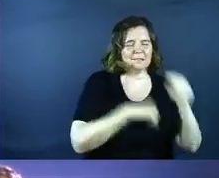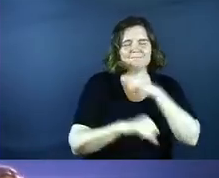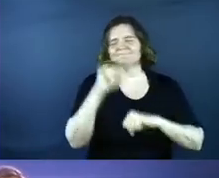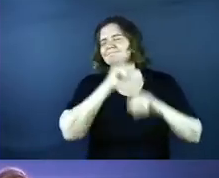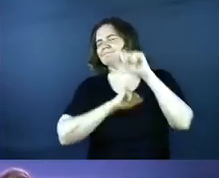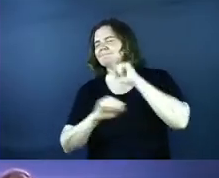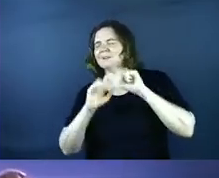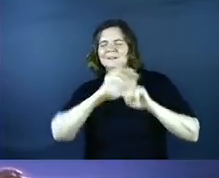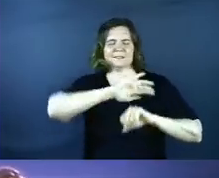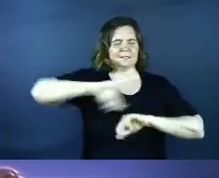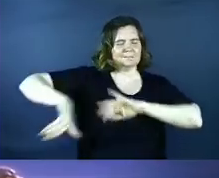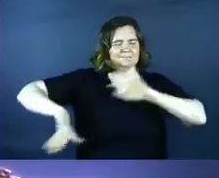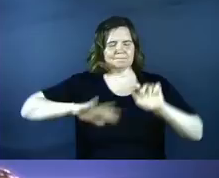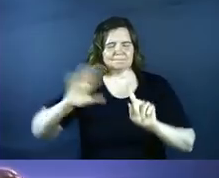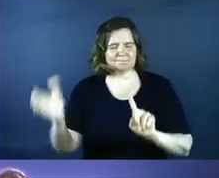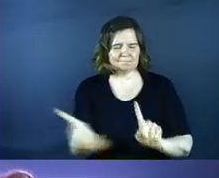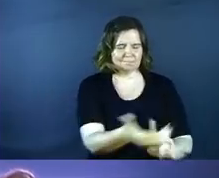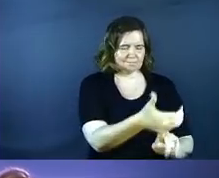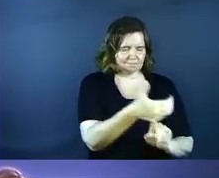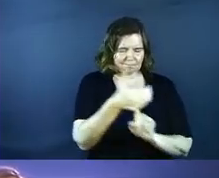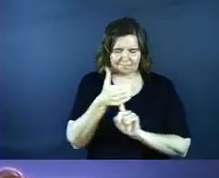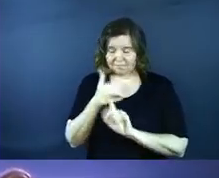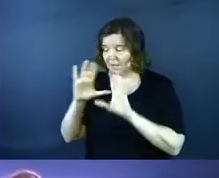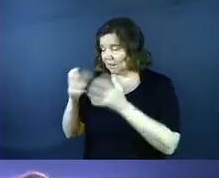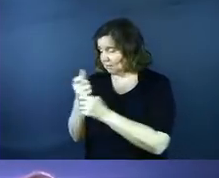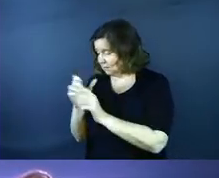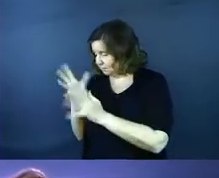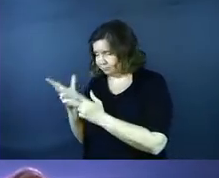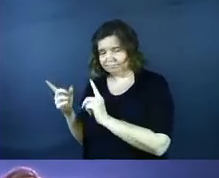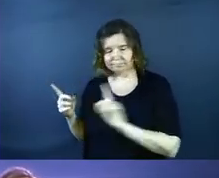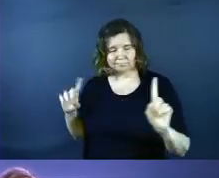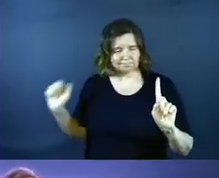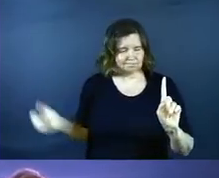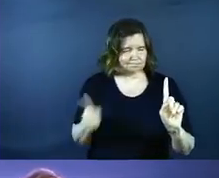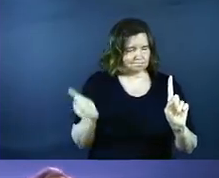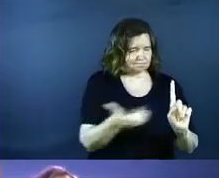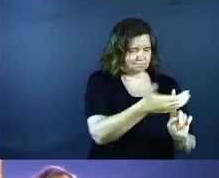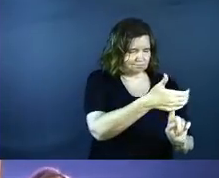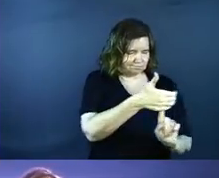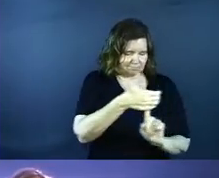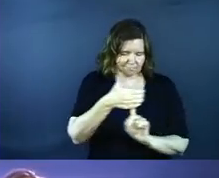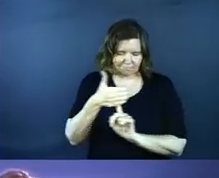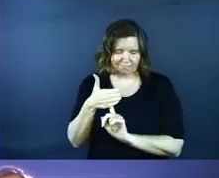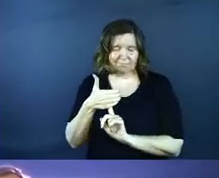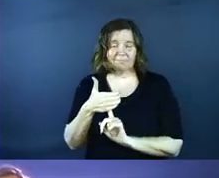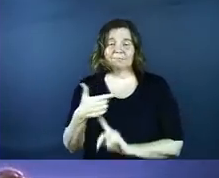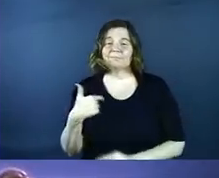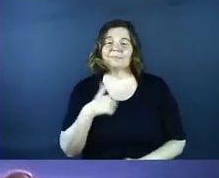Chases me down, fight to love, found, leaves the night.